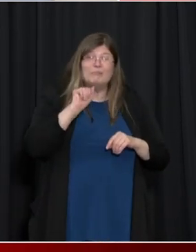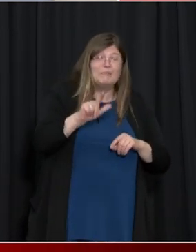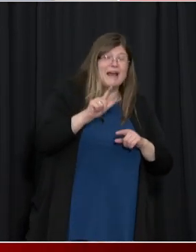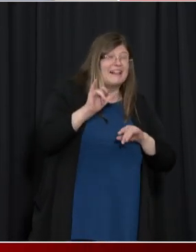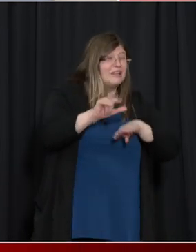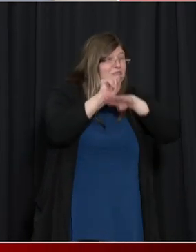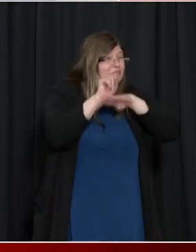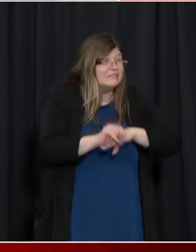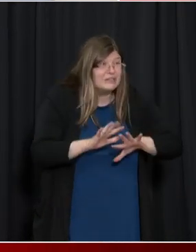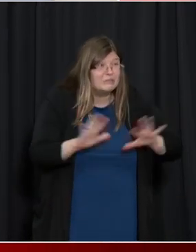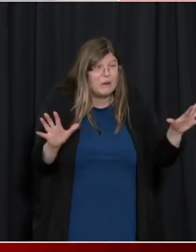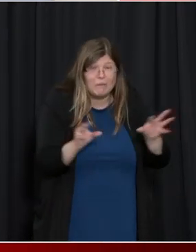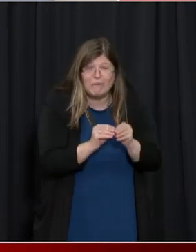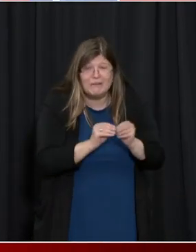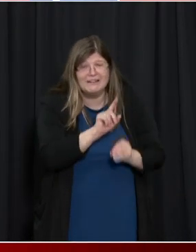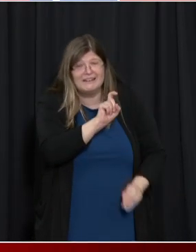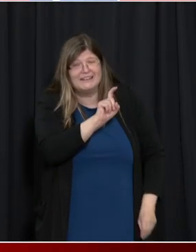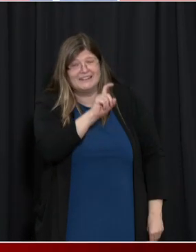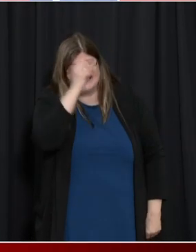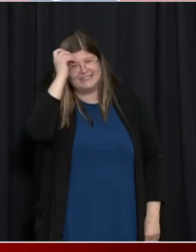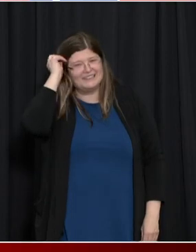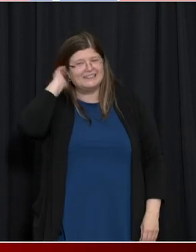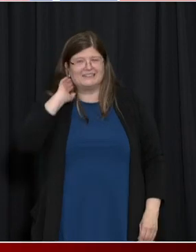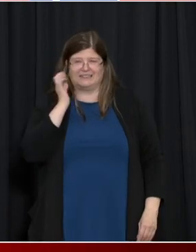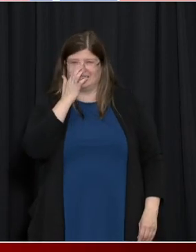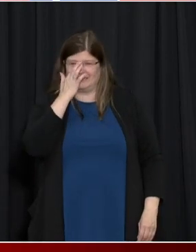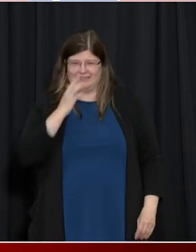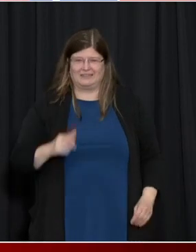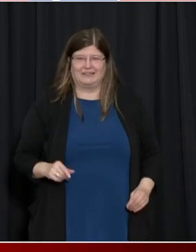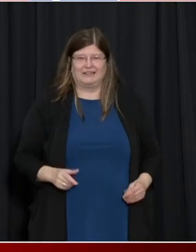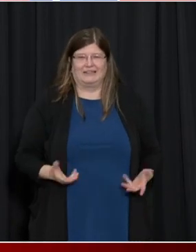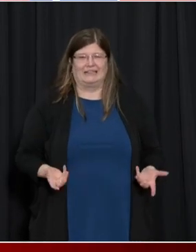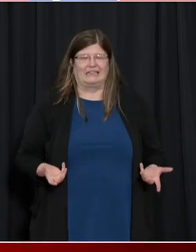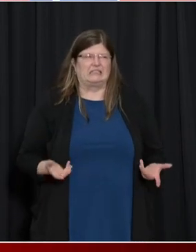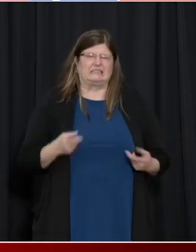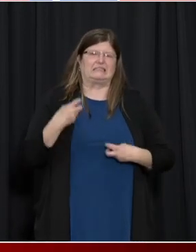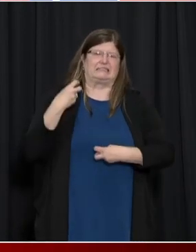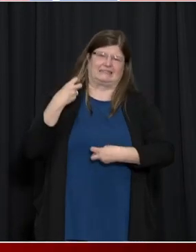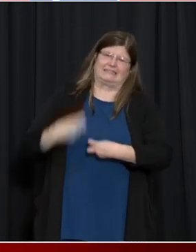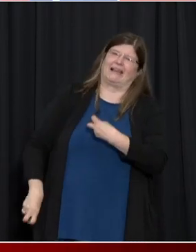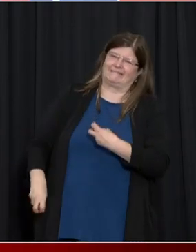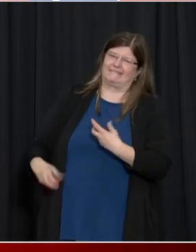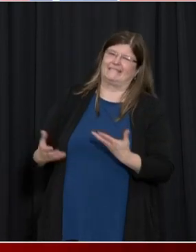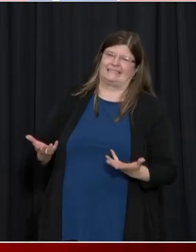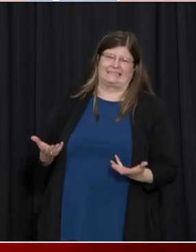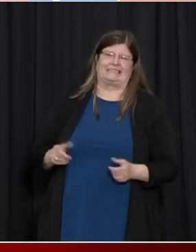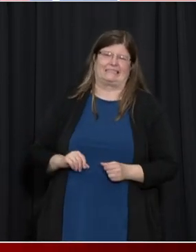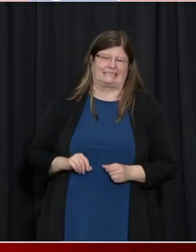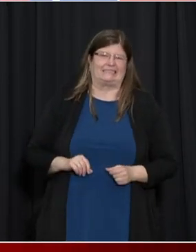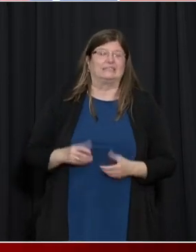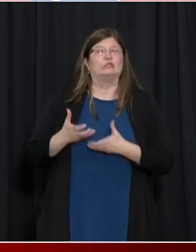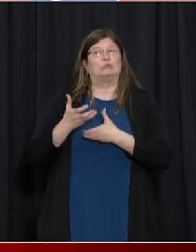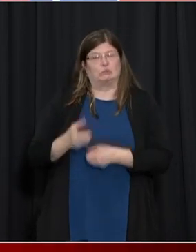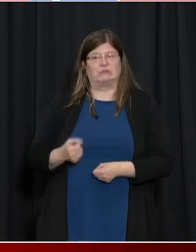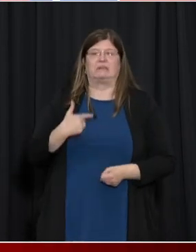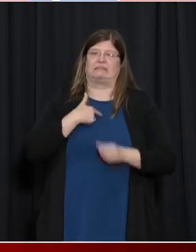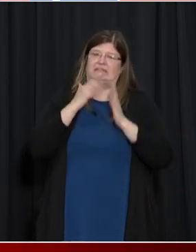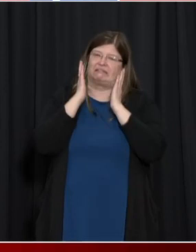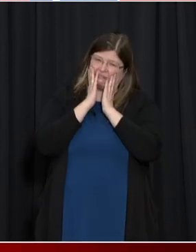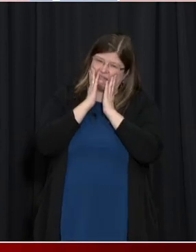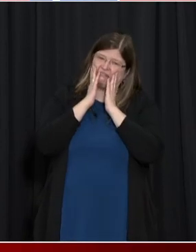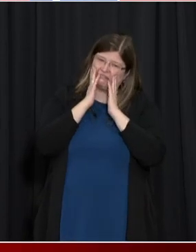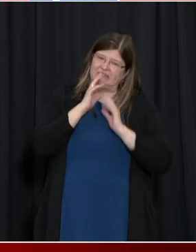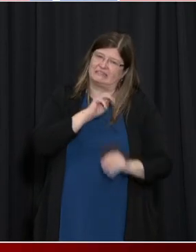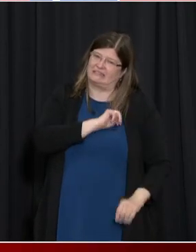year? I know. This is tough, right? And trust me when I say this, we have kicked the tires on